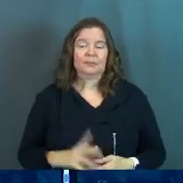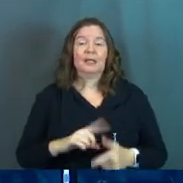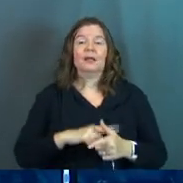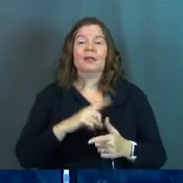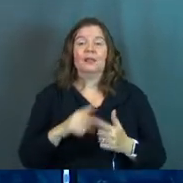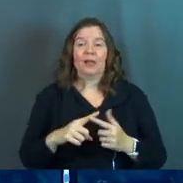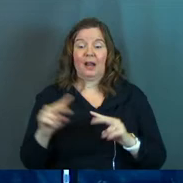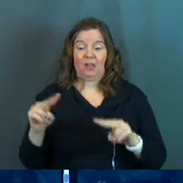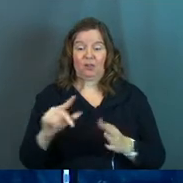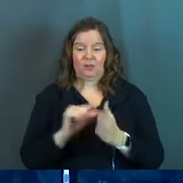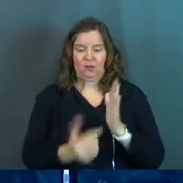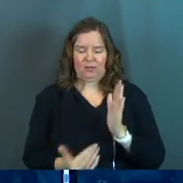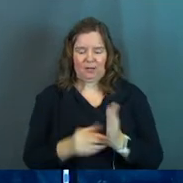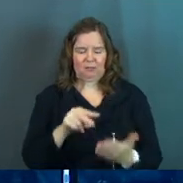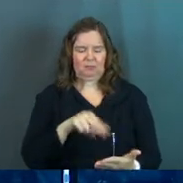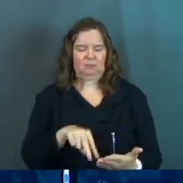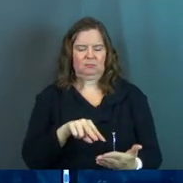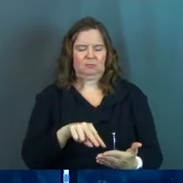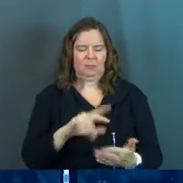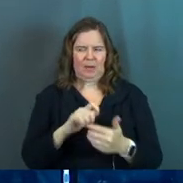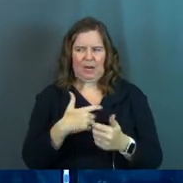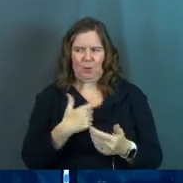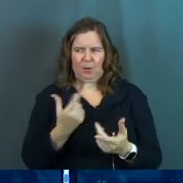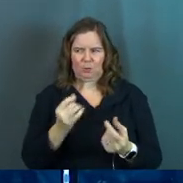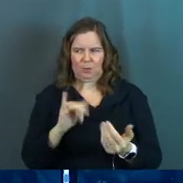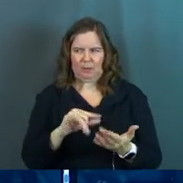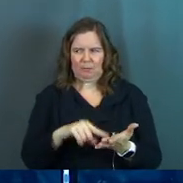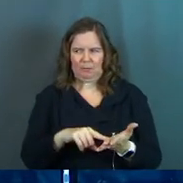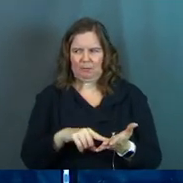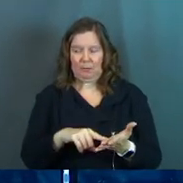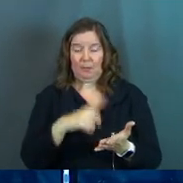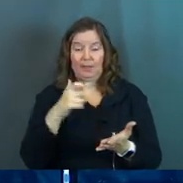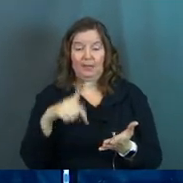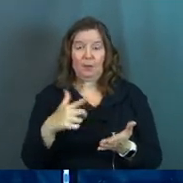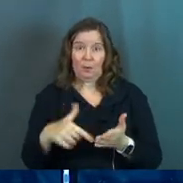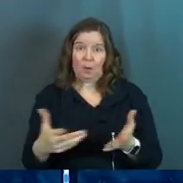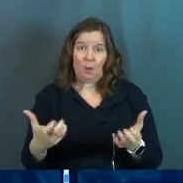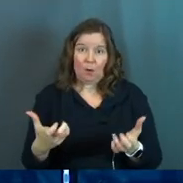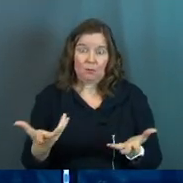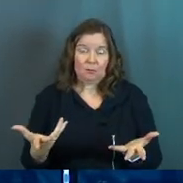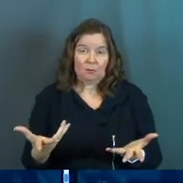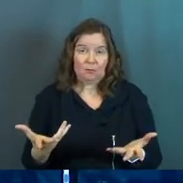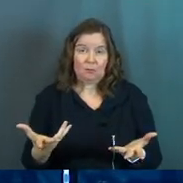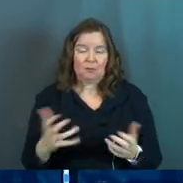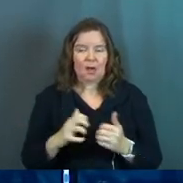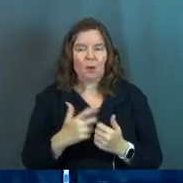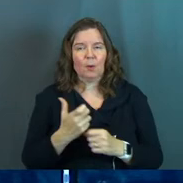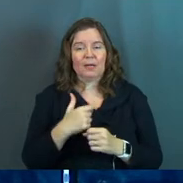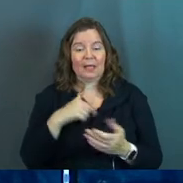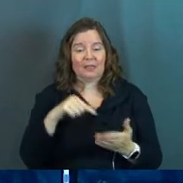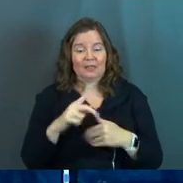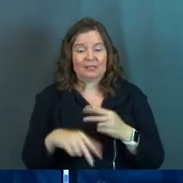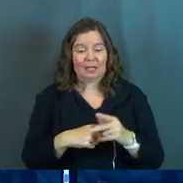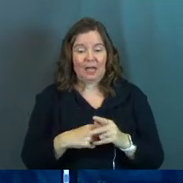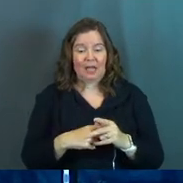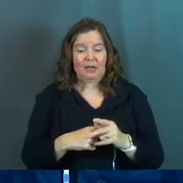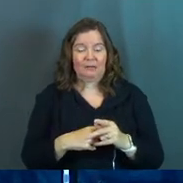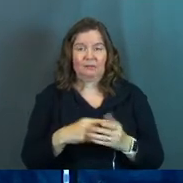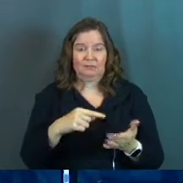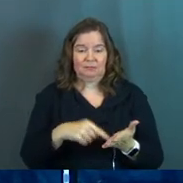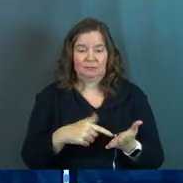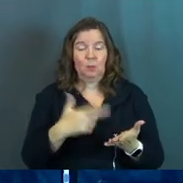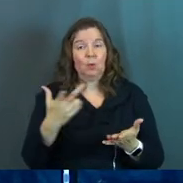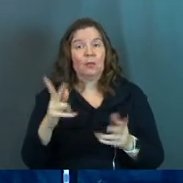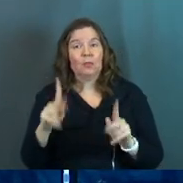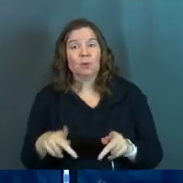Then I look at the verse again and I'm like, well, then how do I get this? Because this is what I want. How do I get this kind of a wet blanket? Well, it